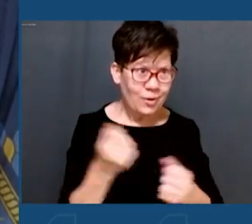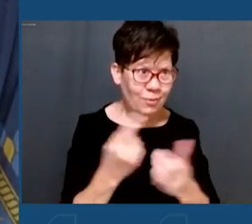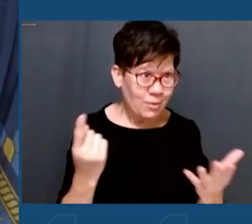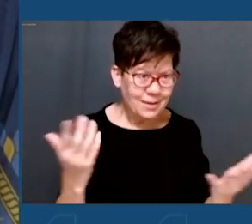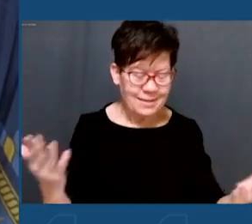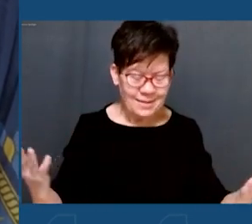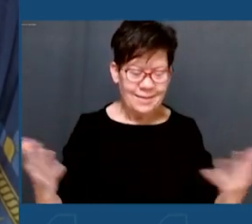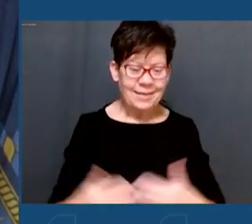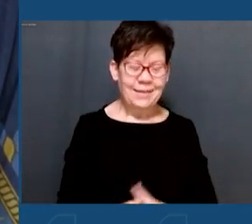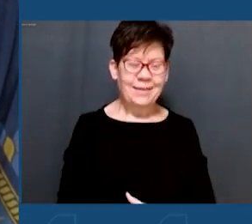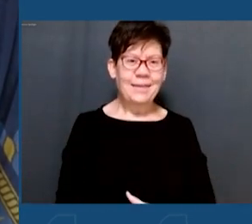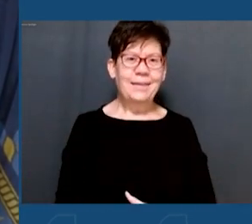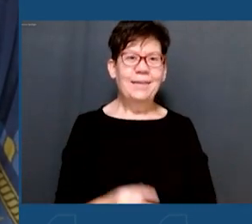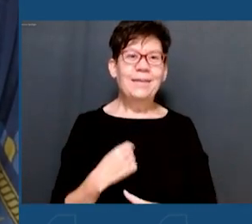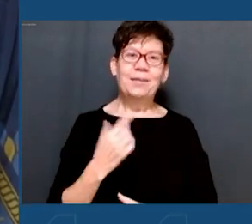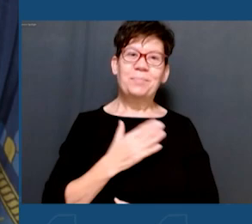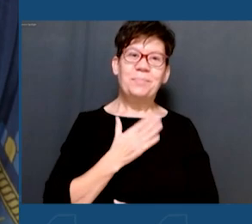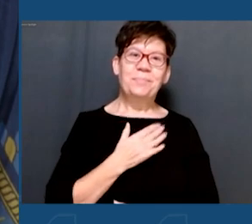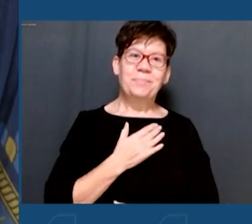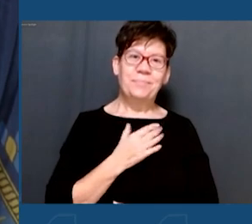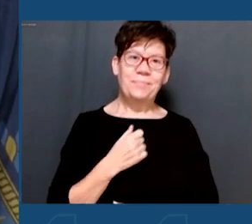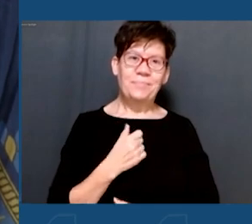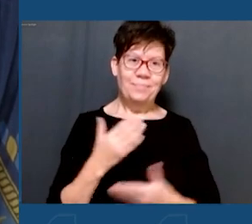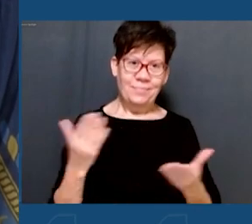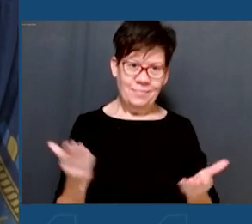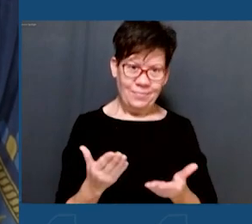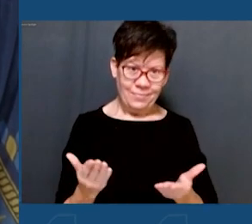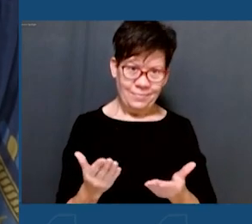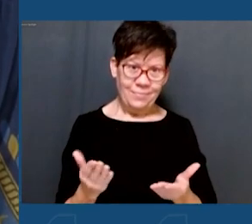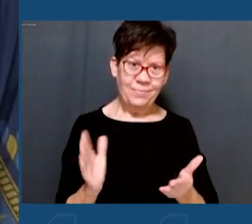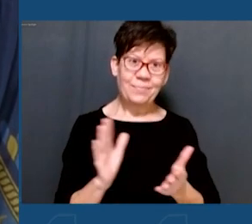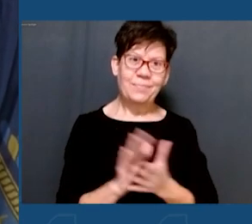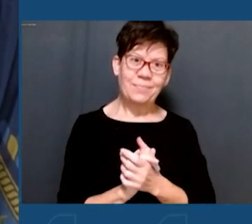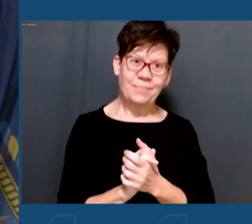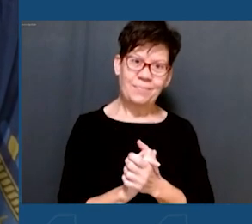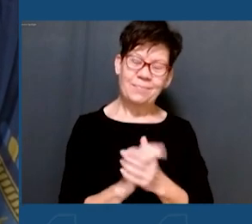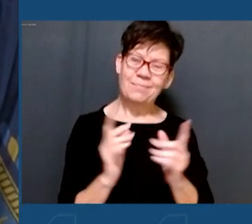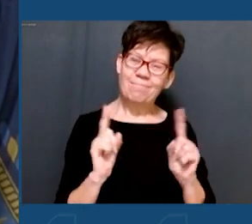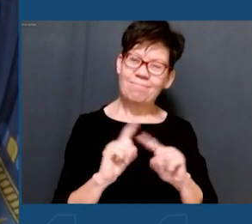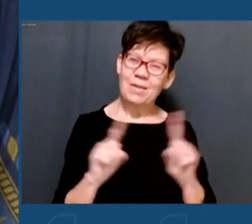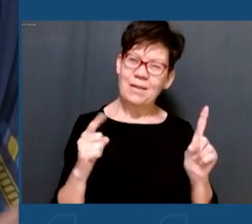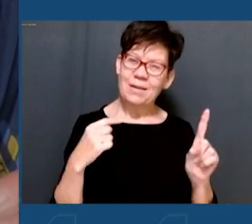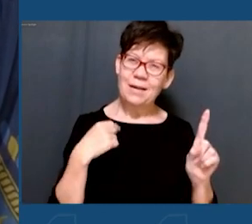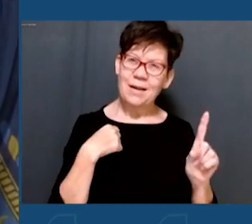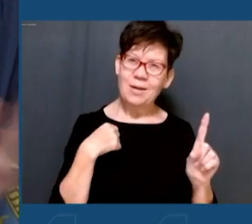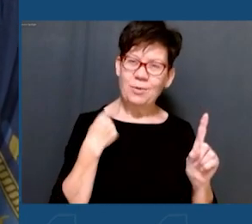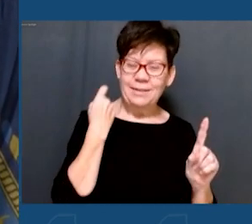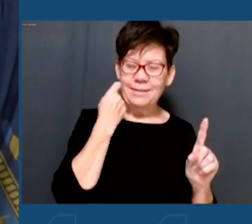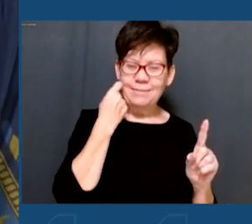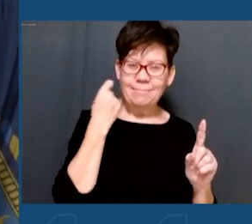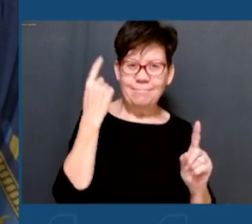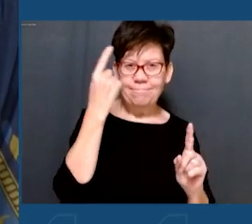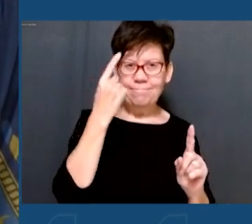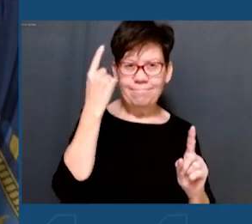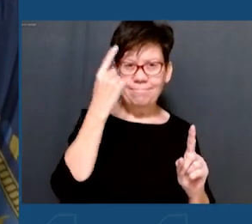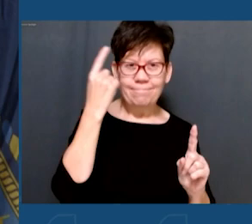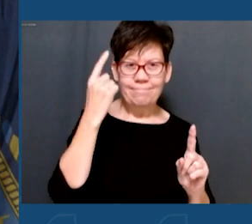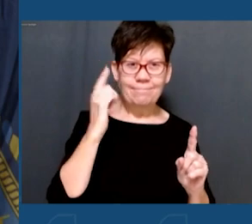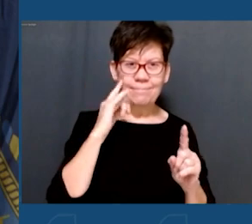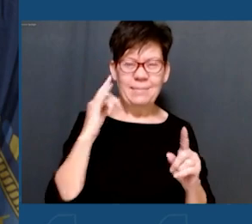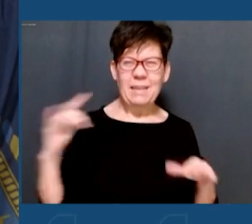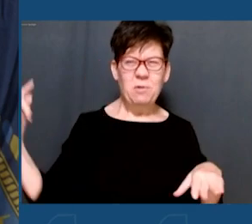Well, I'm delighted to be here, but I was thinking as I flew in from Albany this